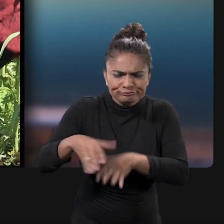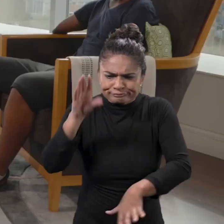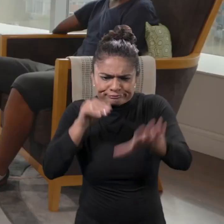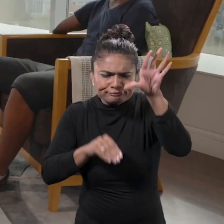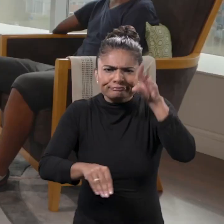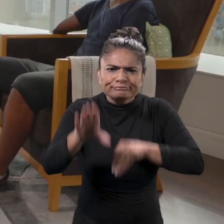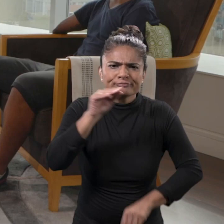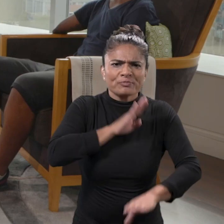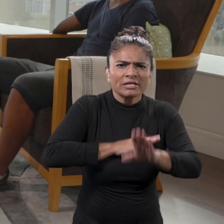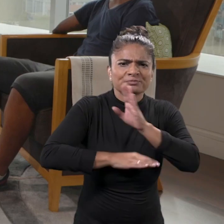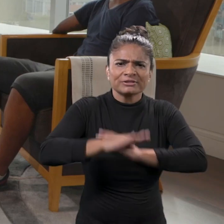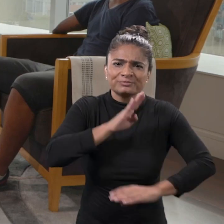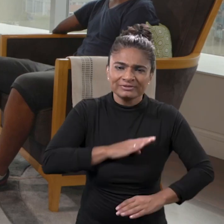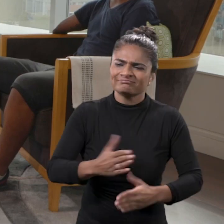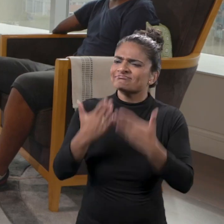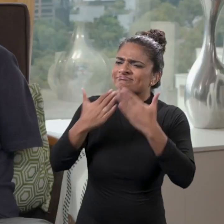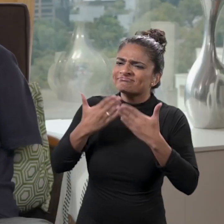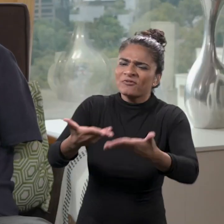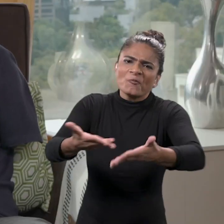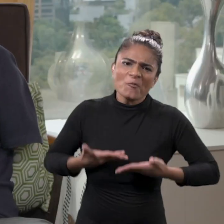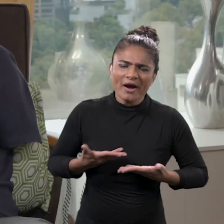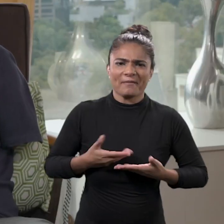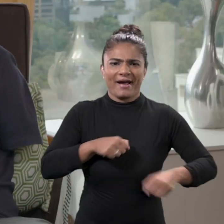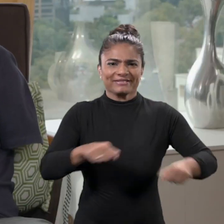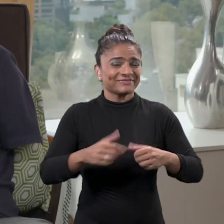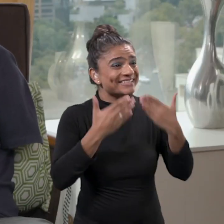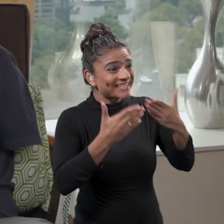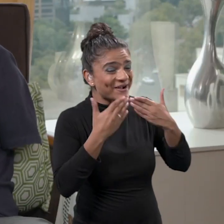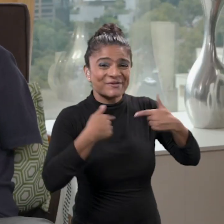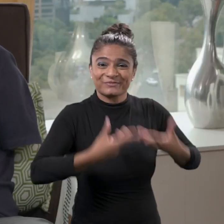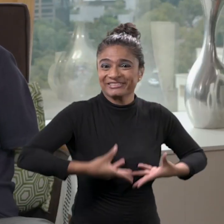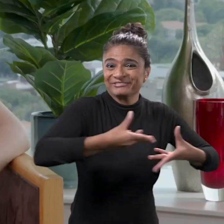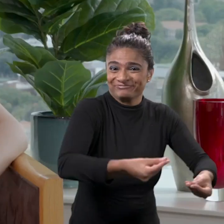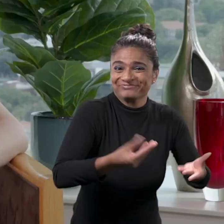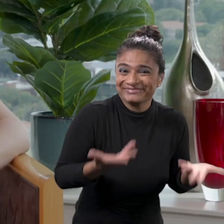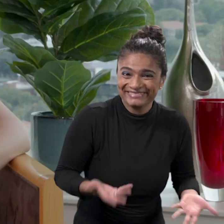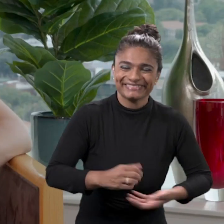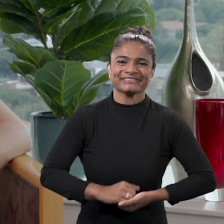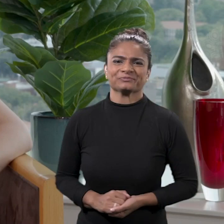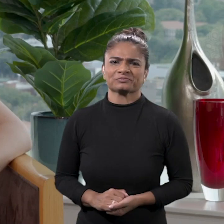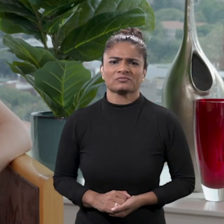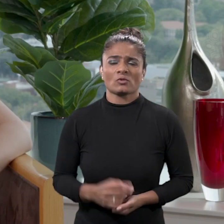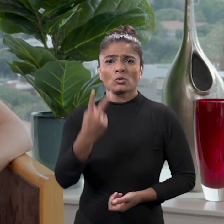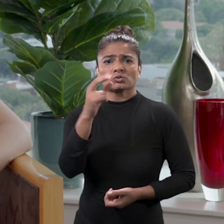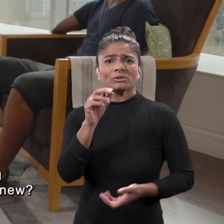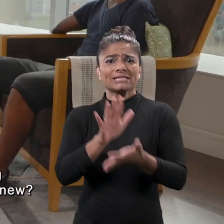understanding. Sbu, welcome to Activated. Thank you so much. I really appreciate it. It's good to be here. In